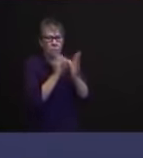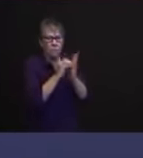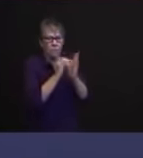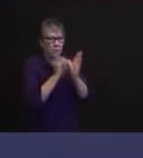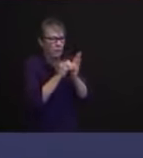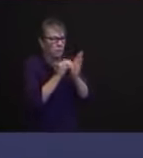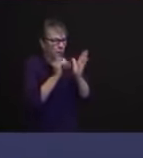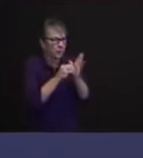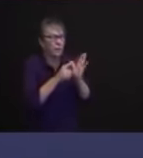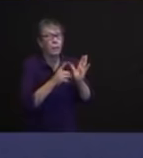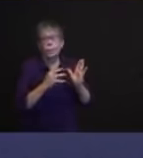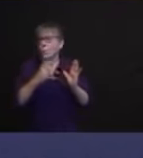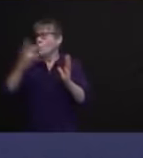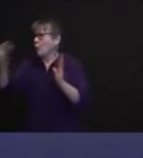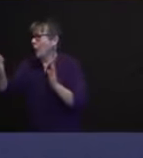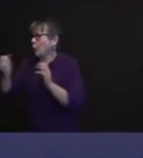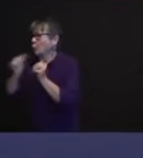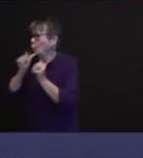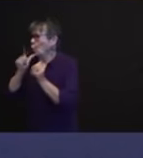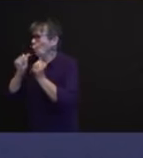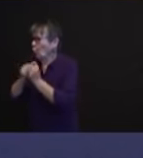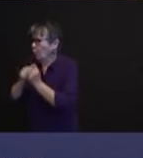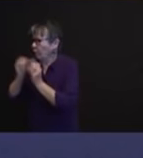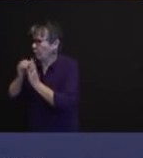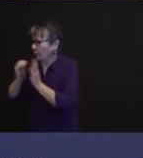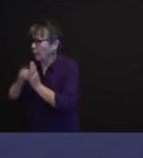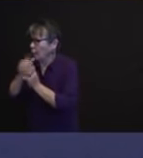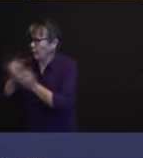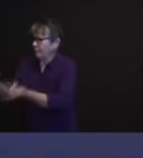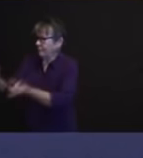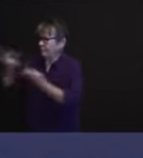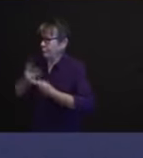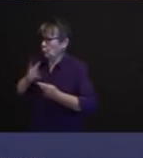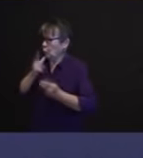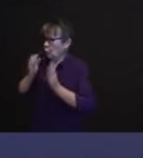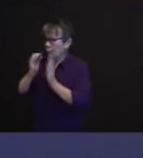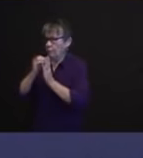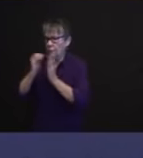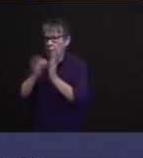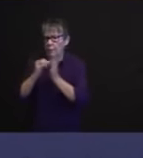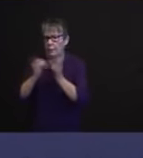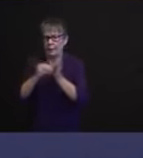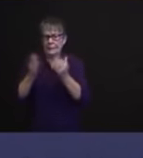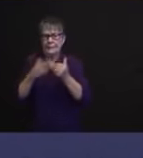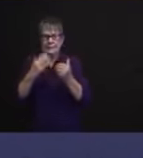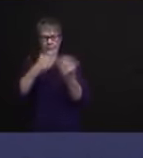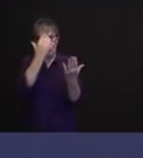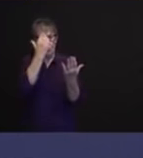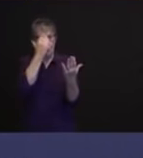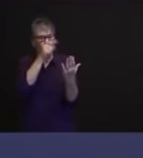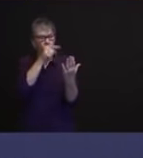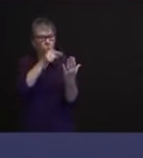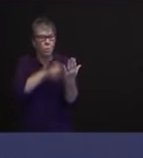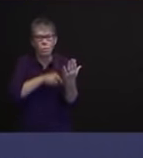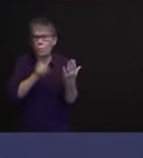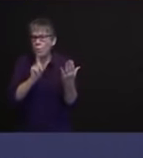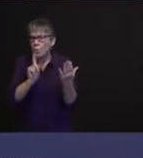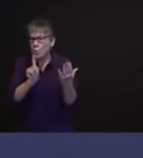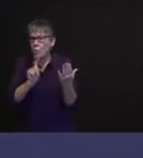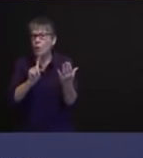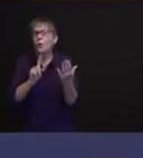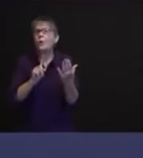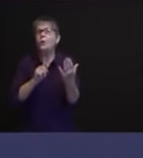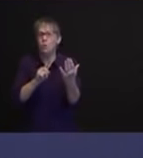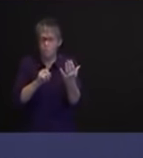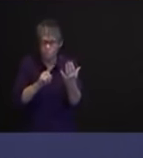our local inside the bubble family, our immediate family, I think that's probably a good idea for us to have in the back of our minds. I was